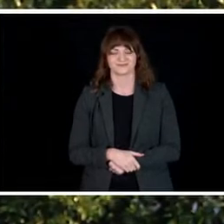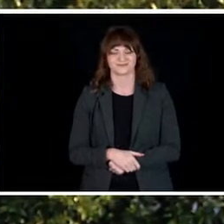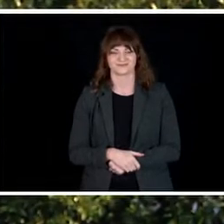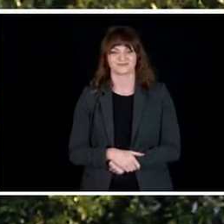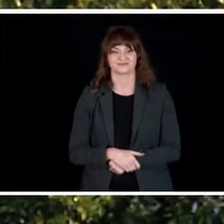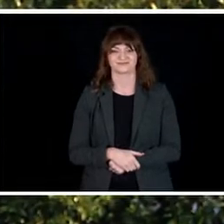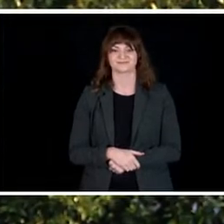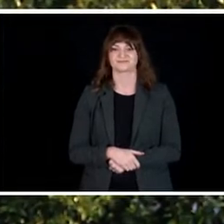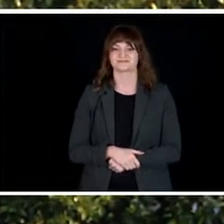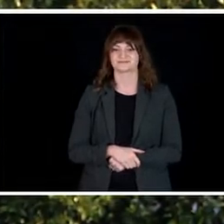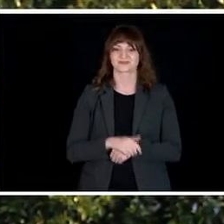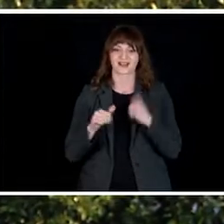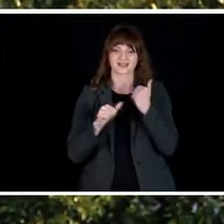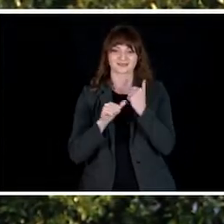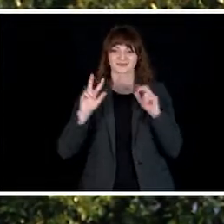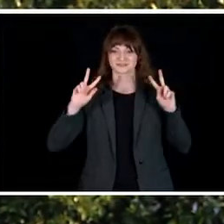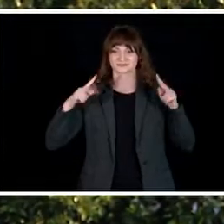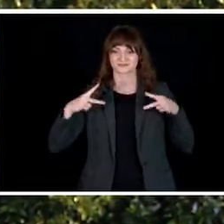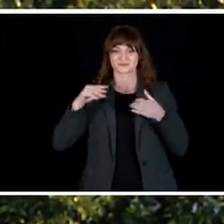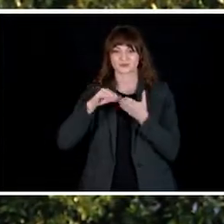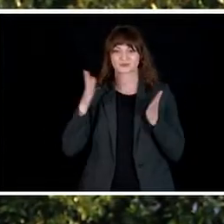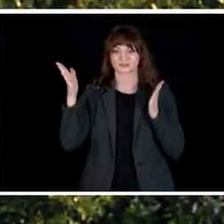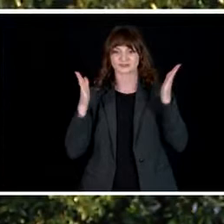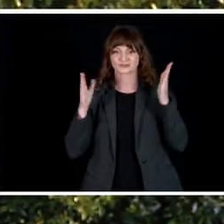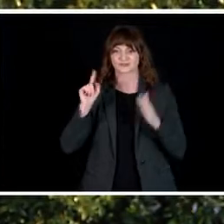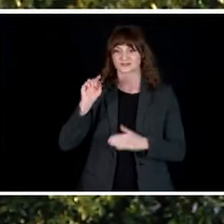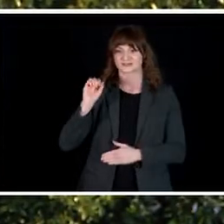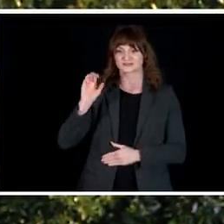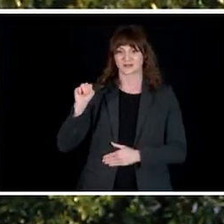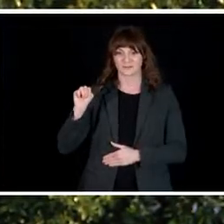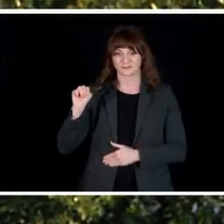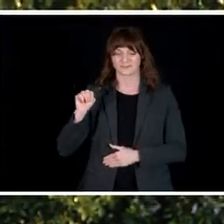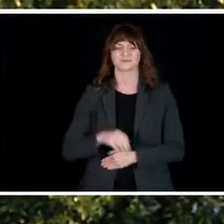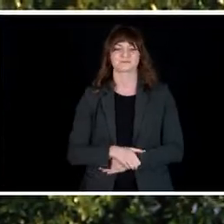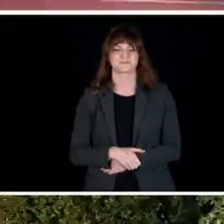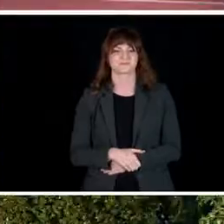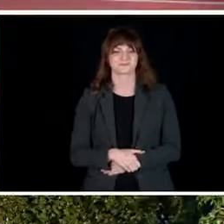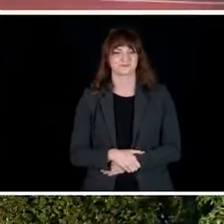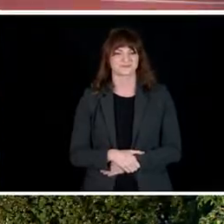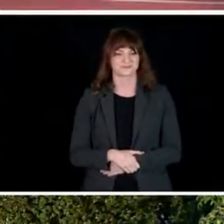Associate Vice President of Student Services, Tom Mock.